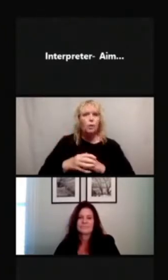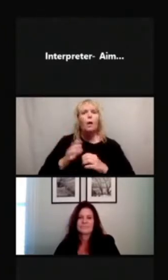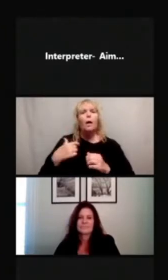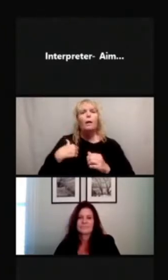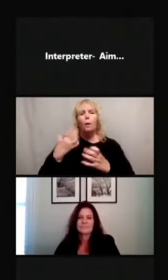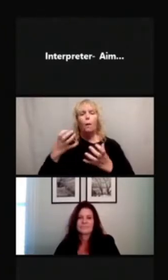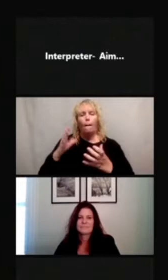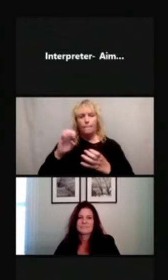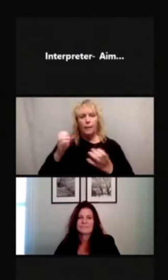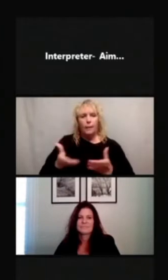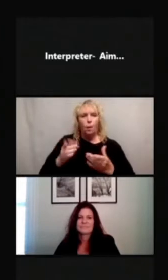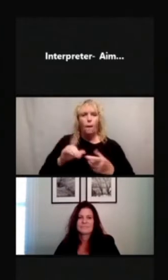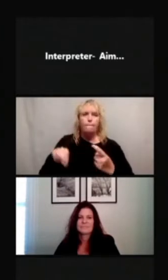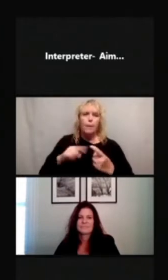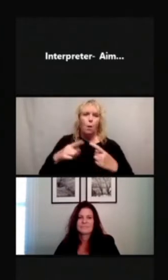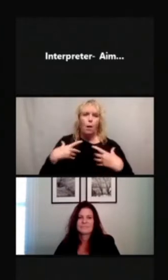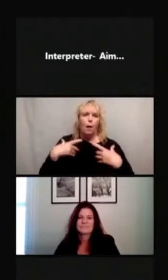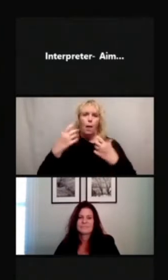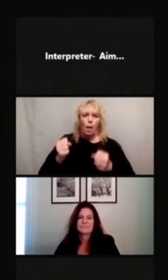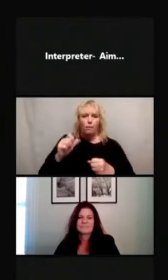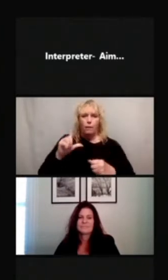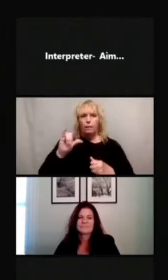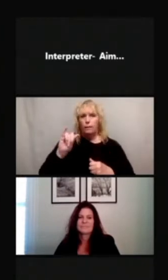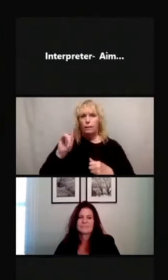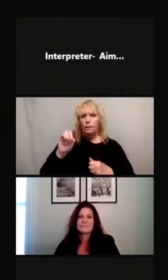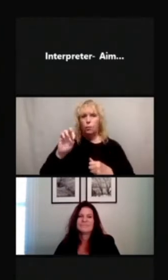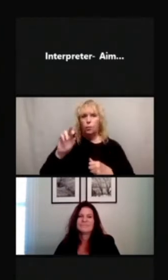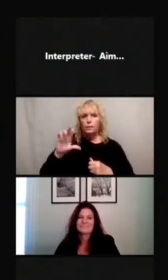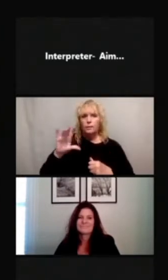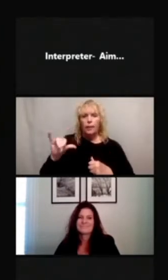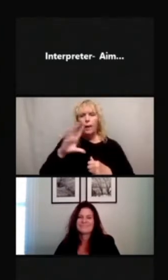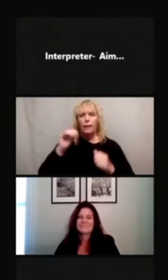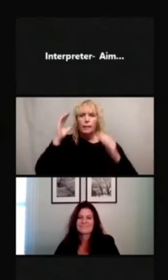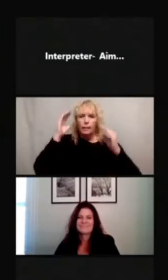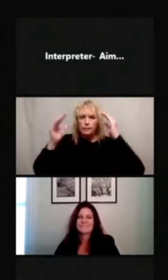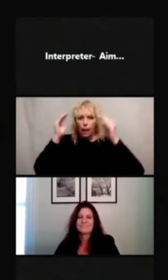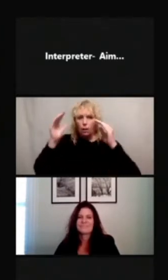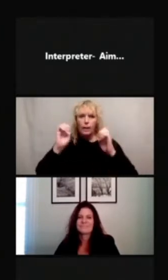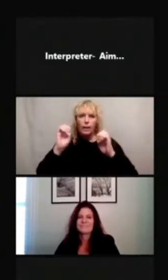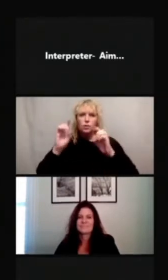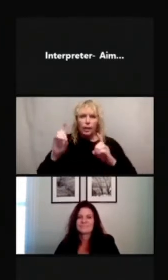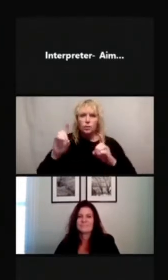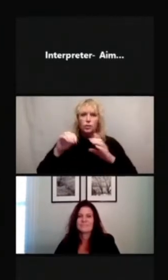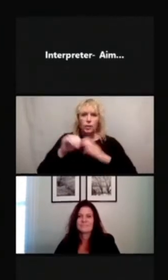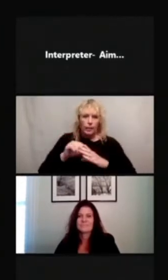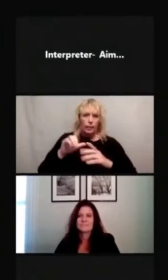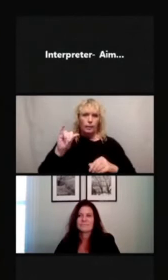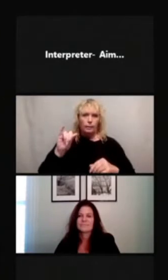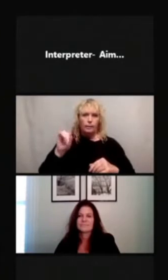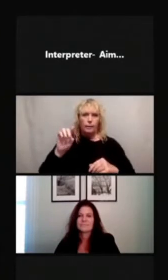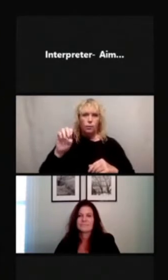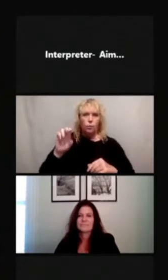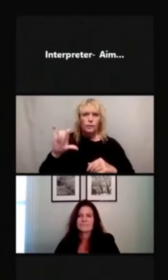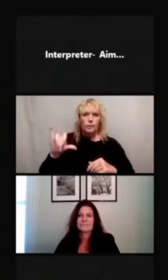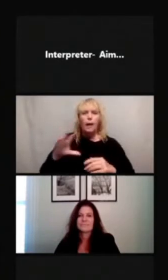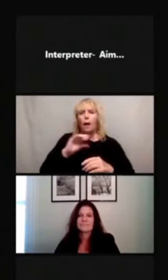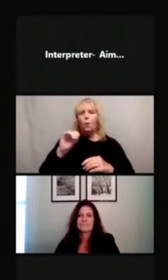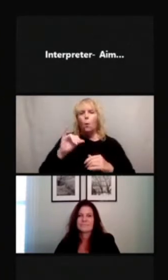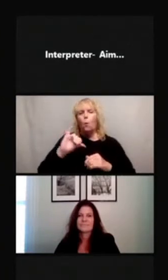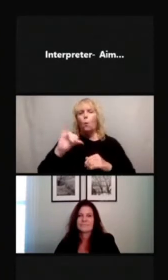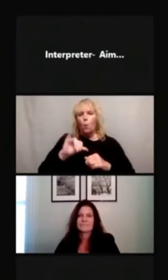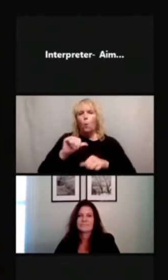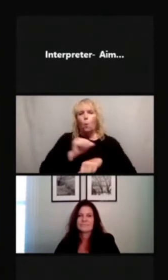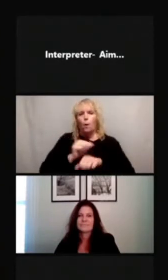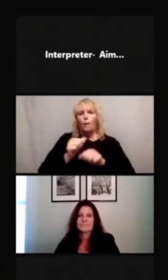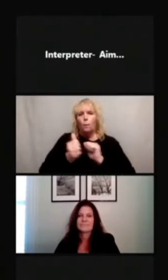health literacy and about adult education and literacy, and in some of the partnerships that we've been able to develop over